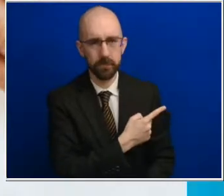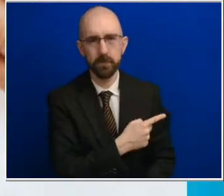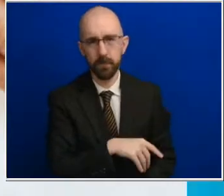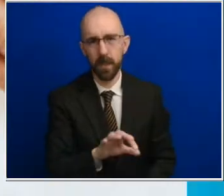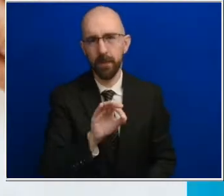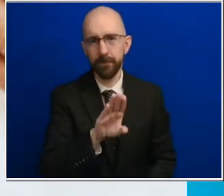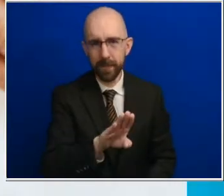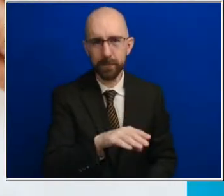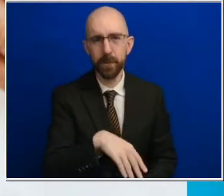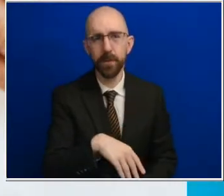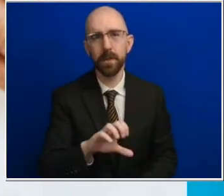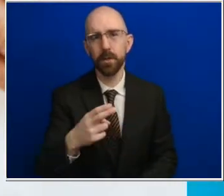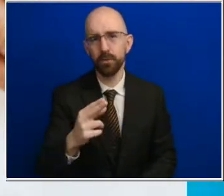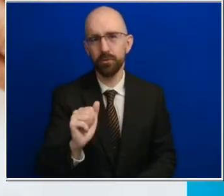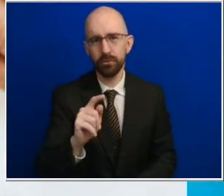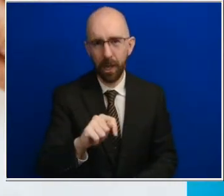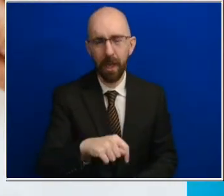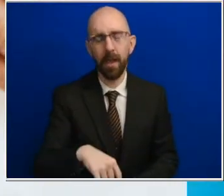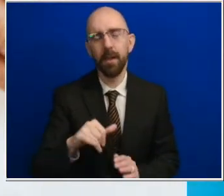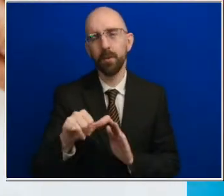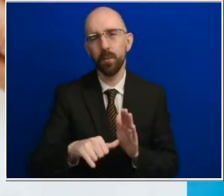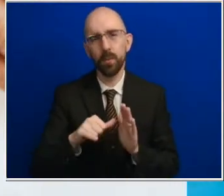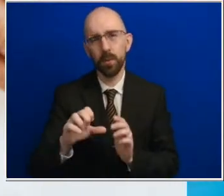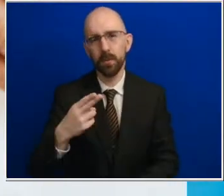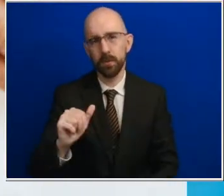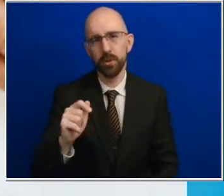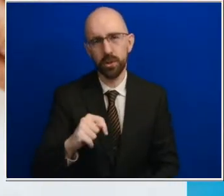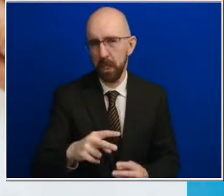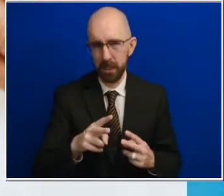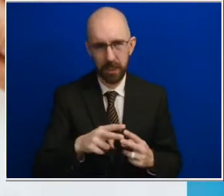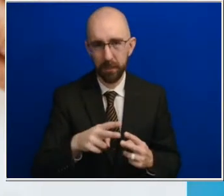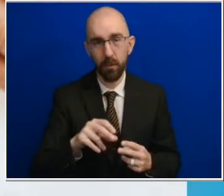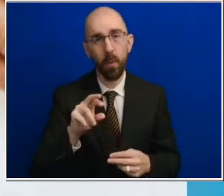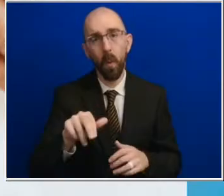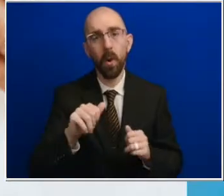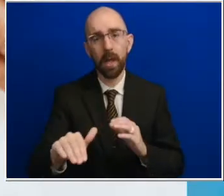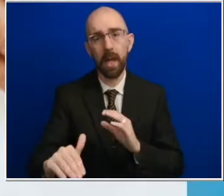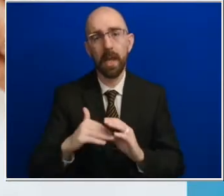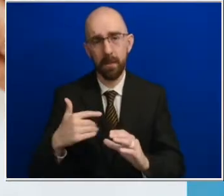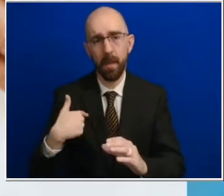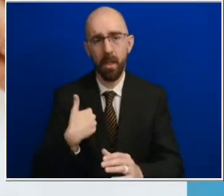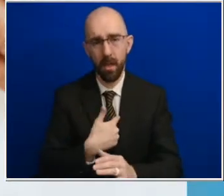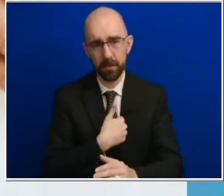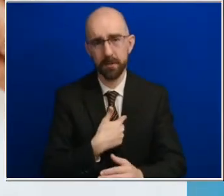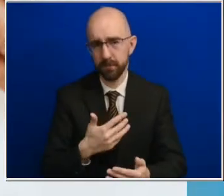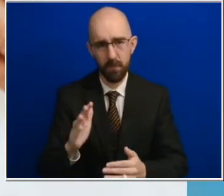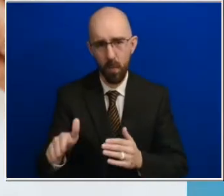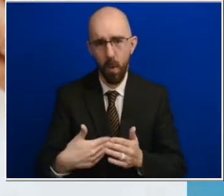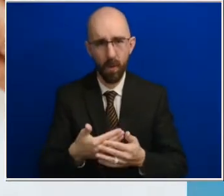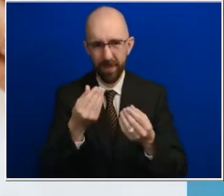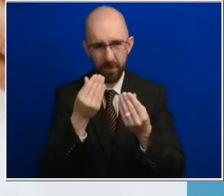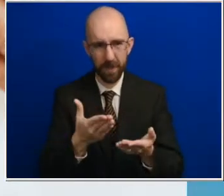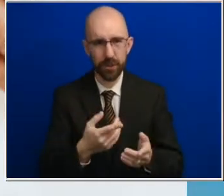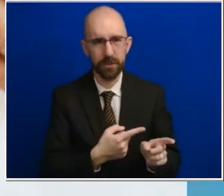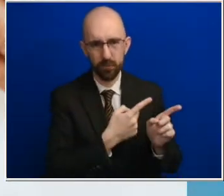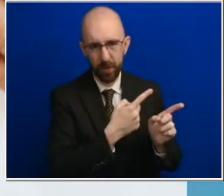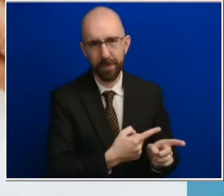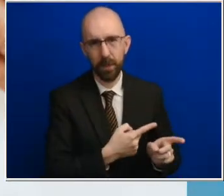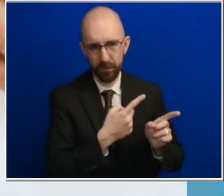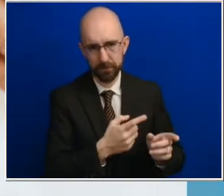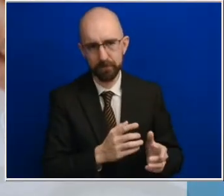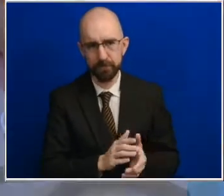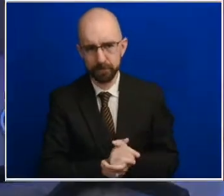chat features on Facebook or on YouTube, or you can email the Medical News Network. All that information is right there on your